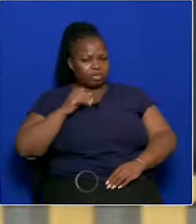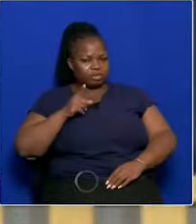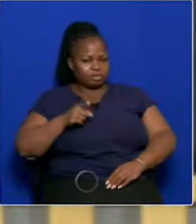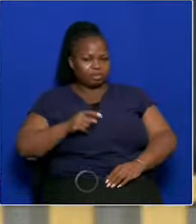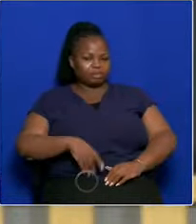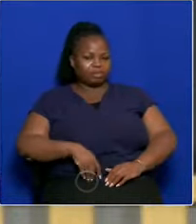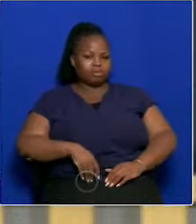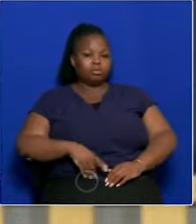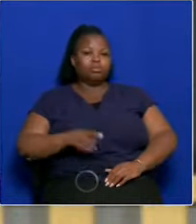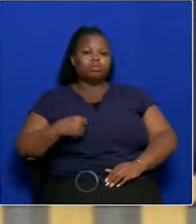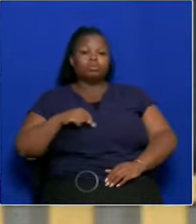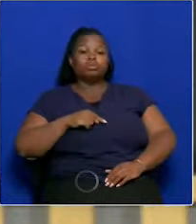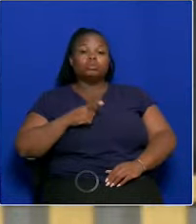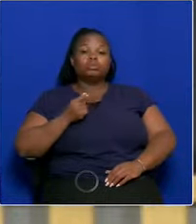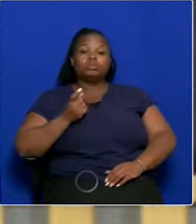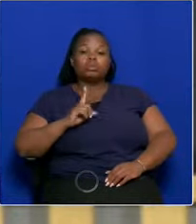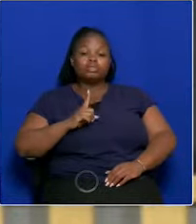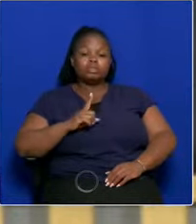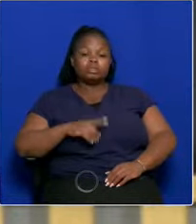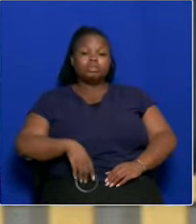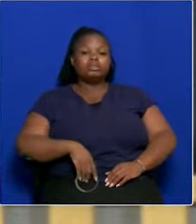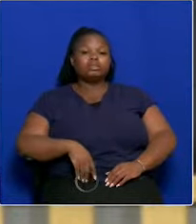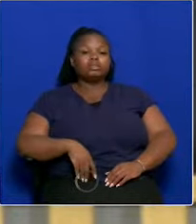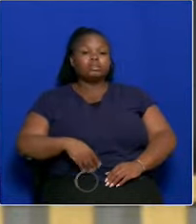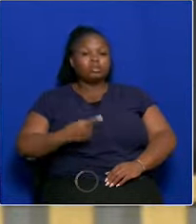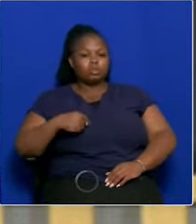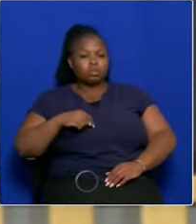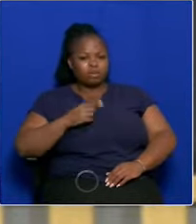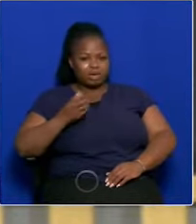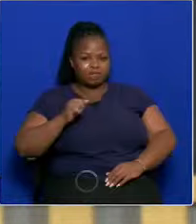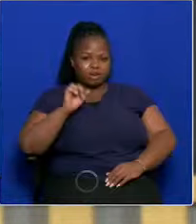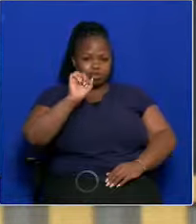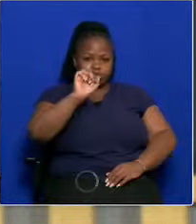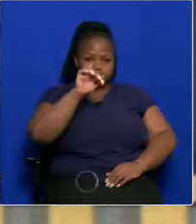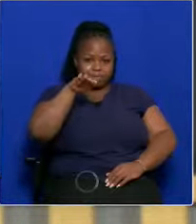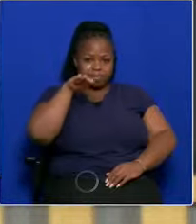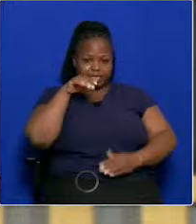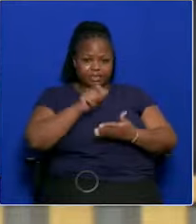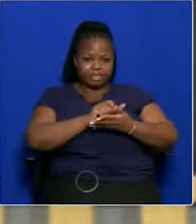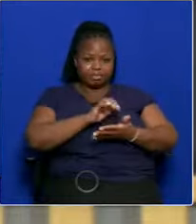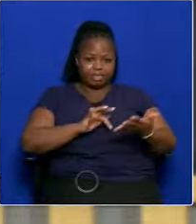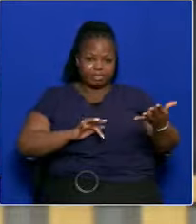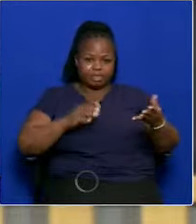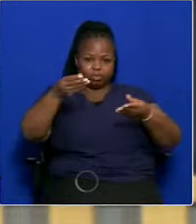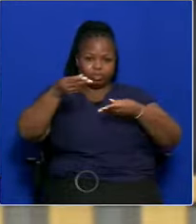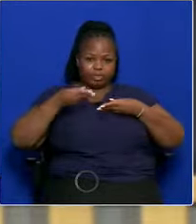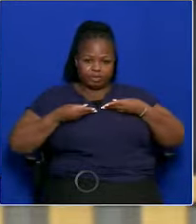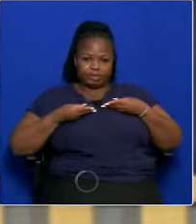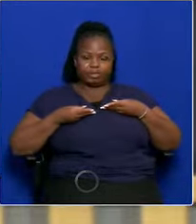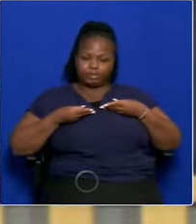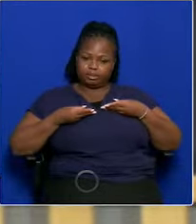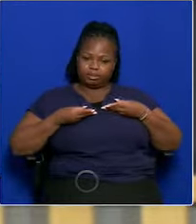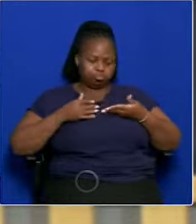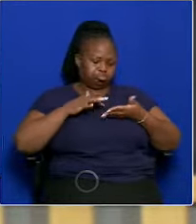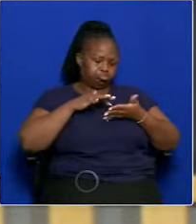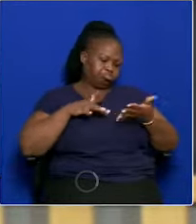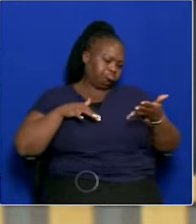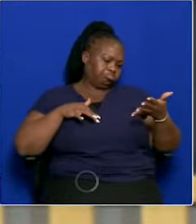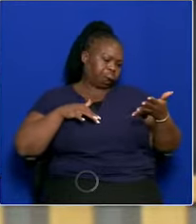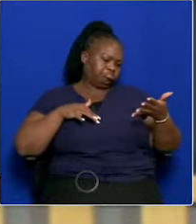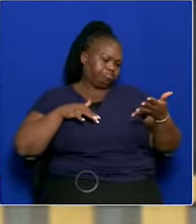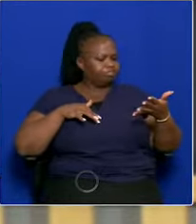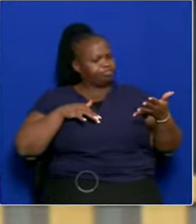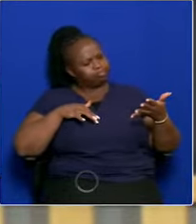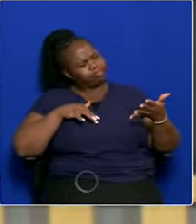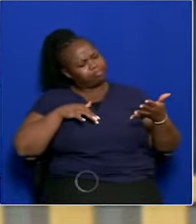do is we have your bank statement. And then we say, you have this